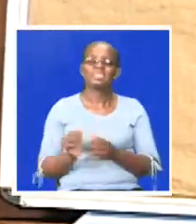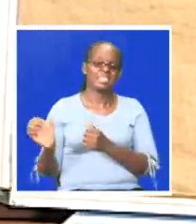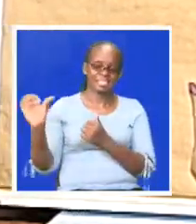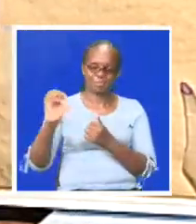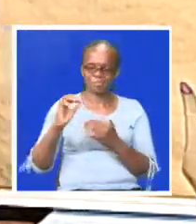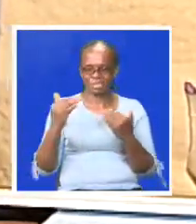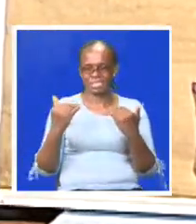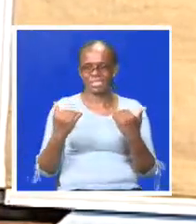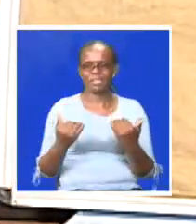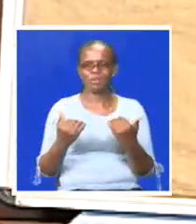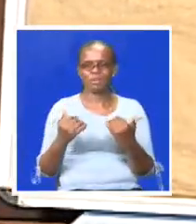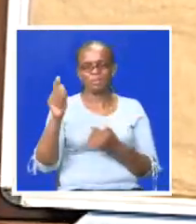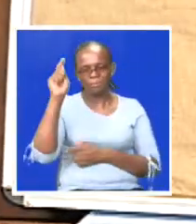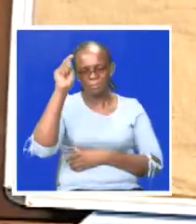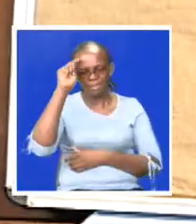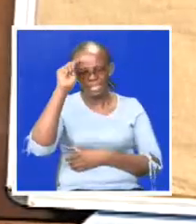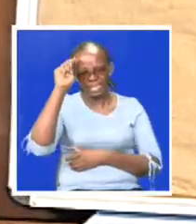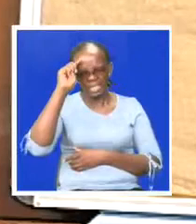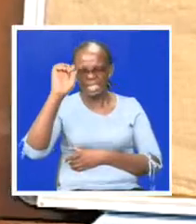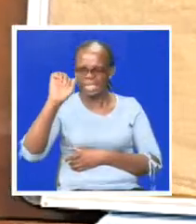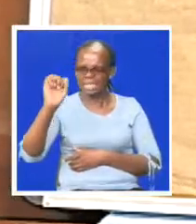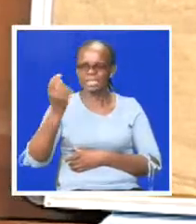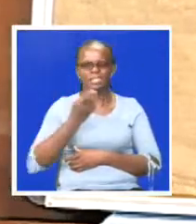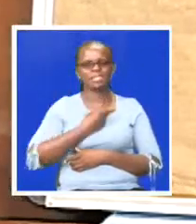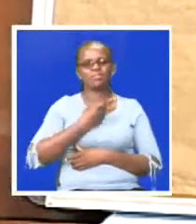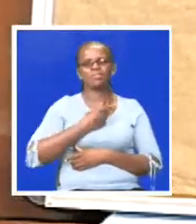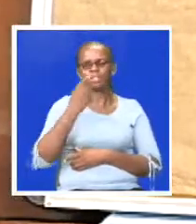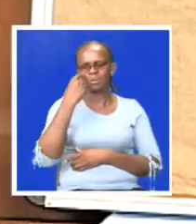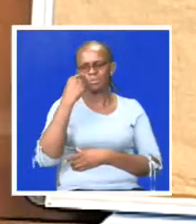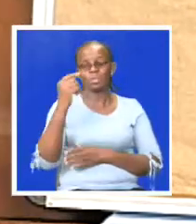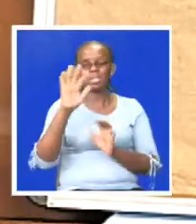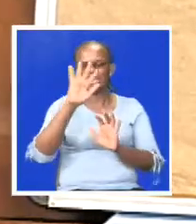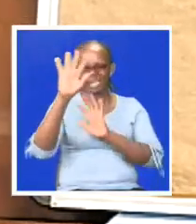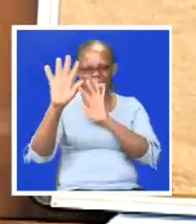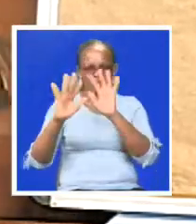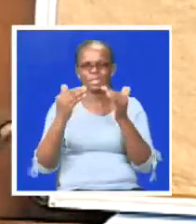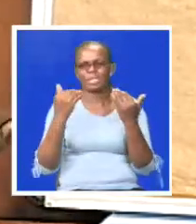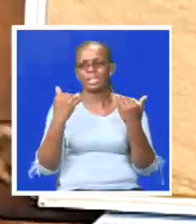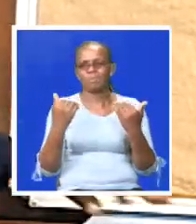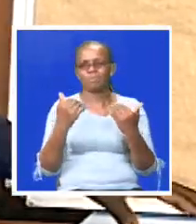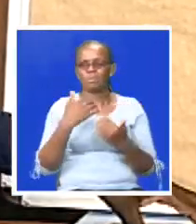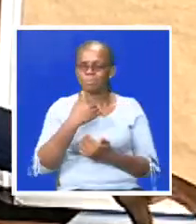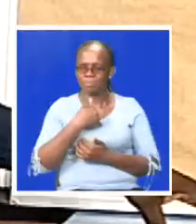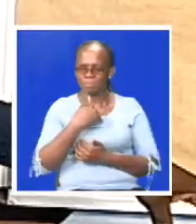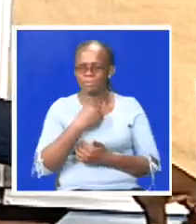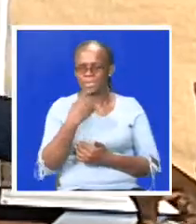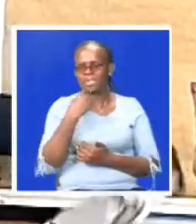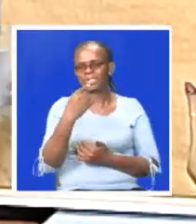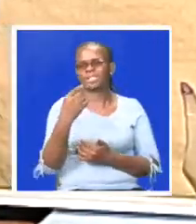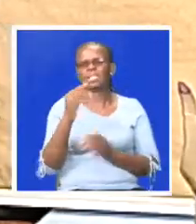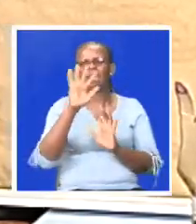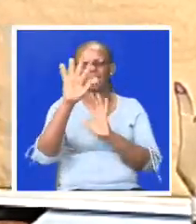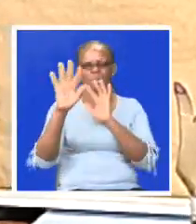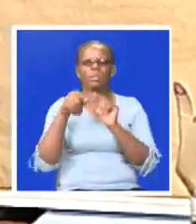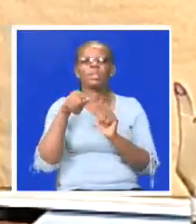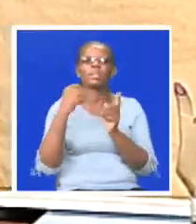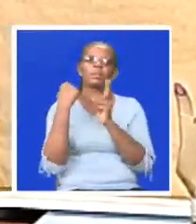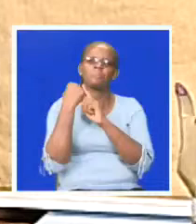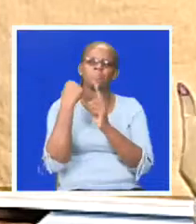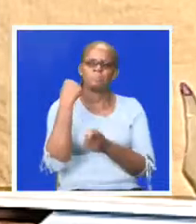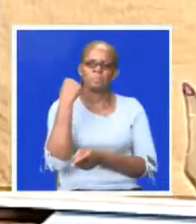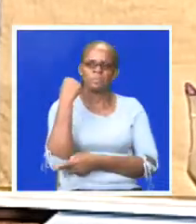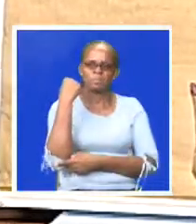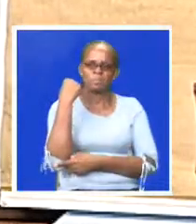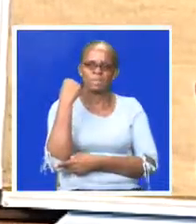boys and girls. I think you have seen how is the weather where you are today. I am going to tell you how is the weather where I am. Where I am today,